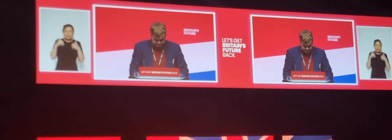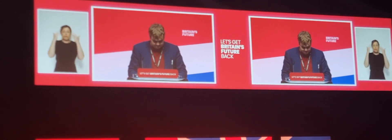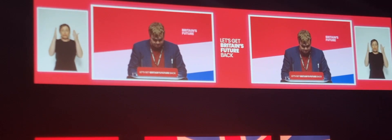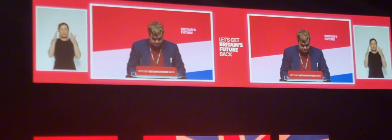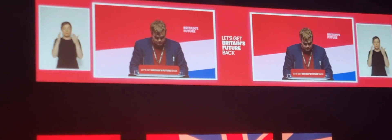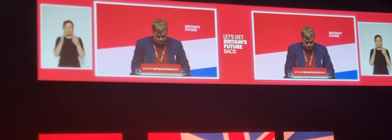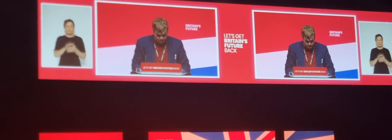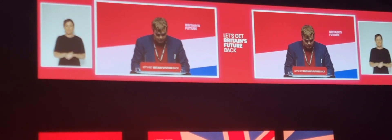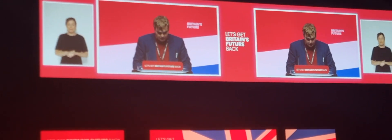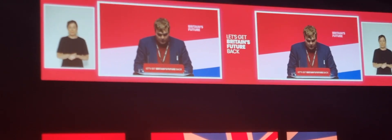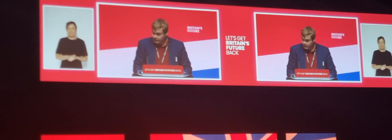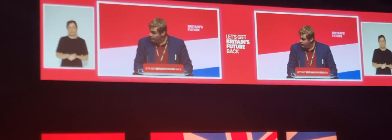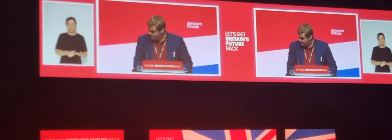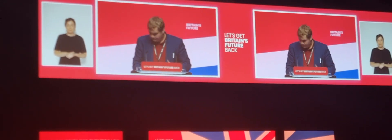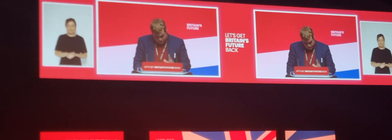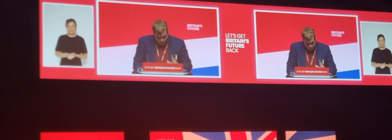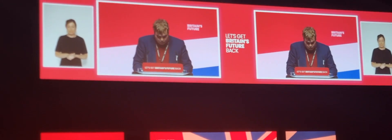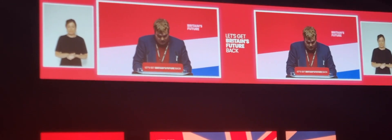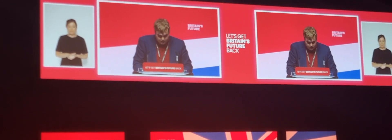it.